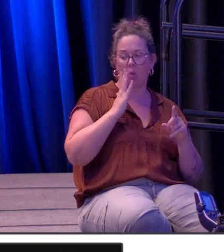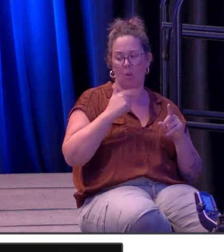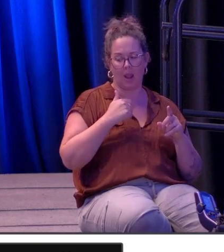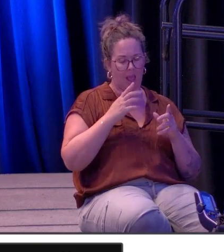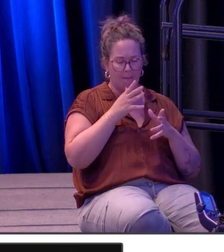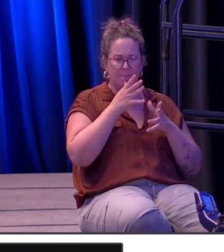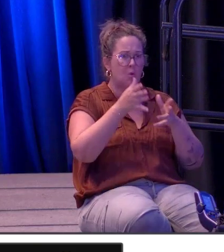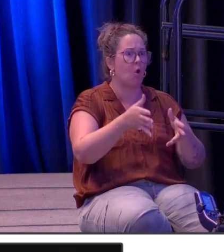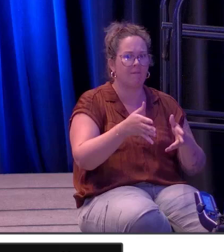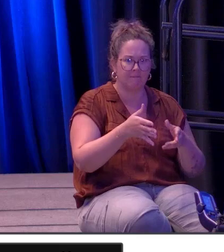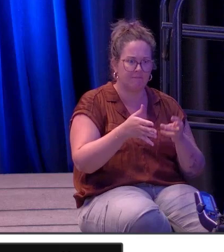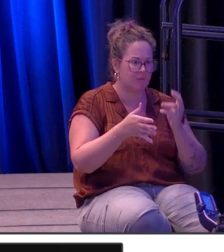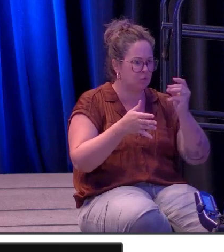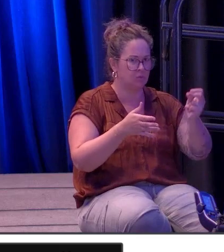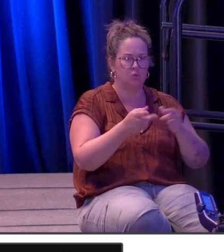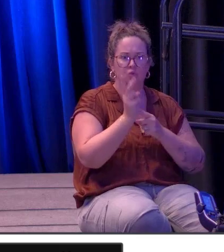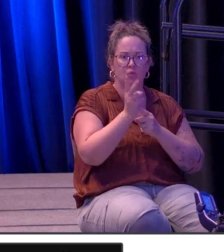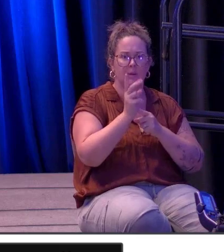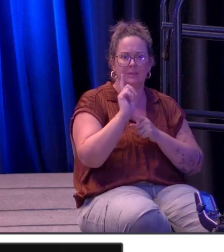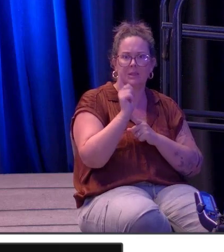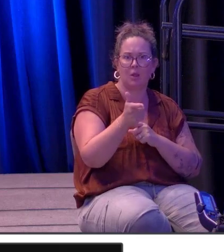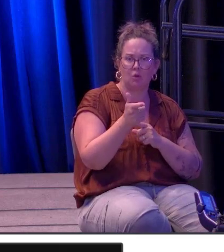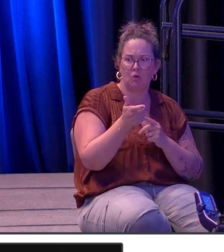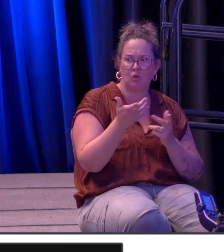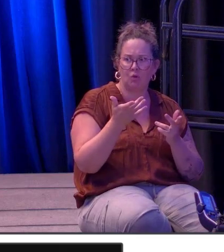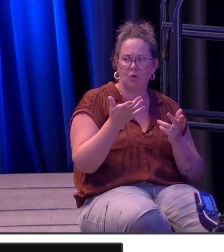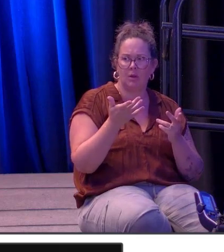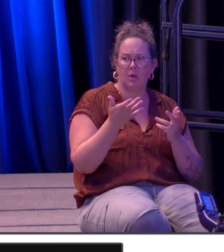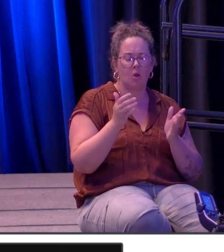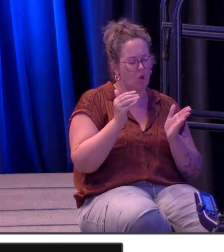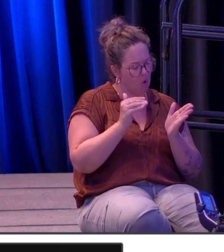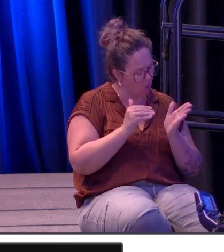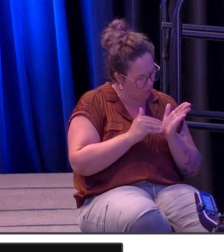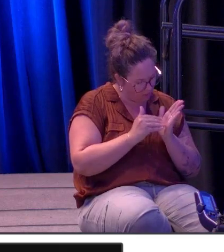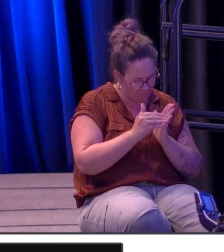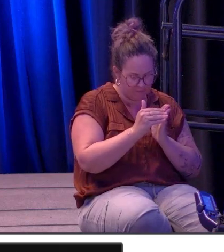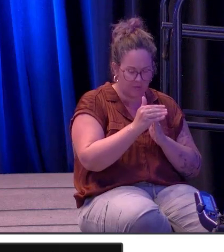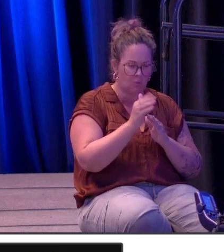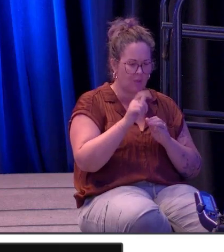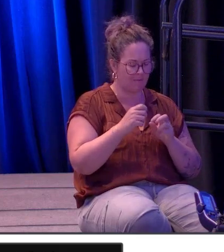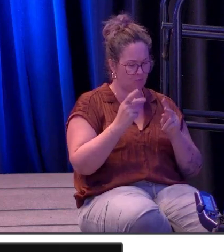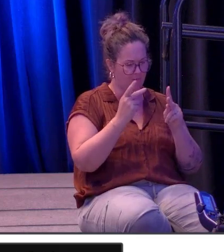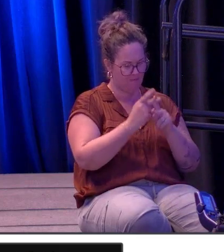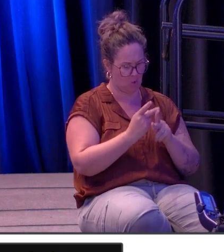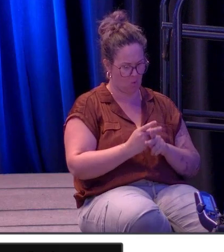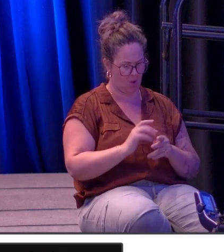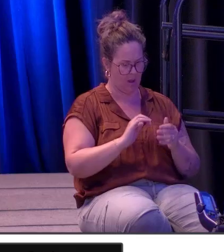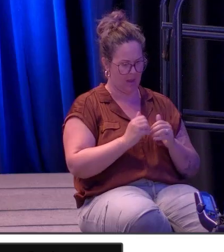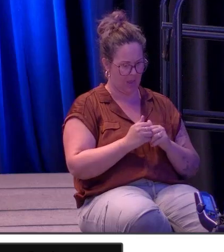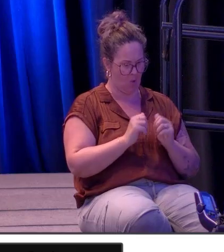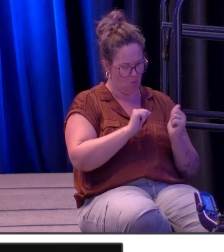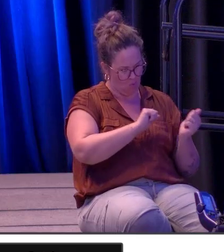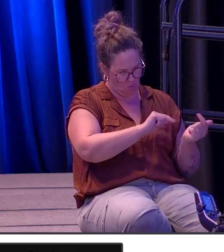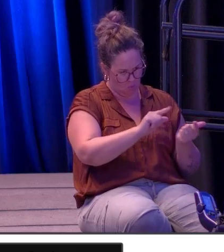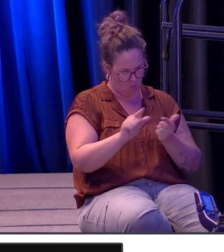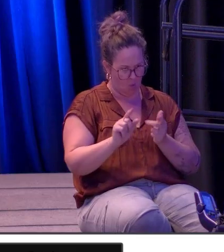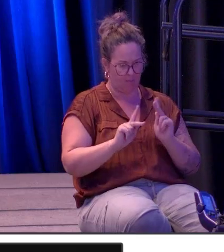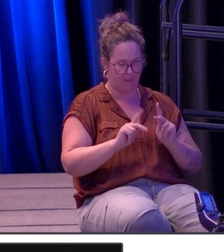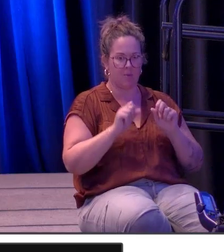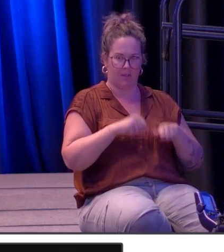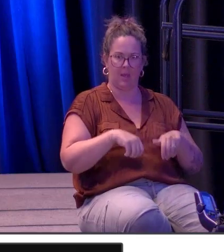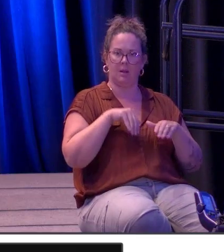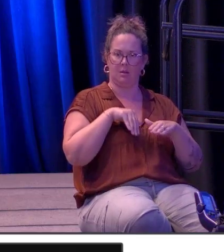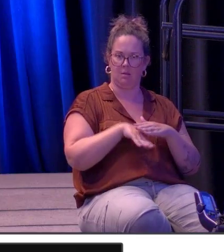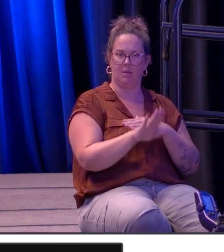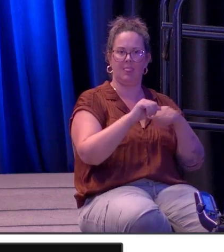so many times it's looking at what makes it so that we can all be there. And a lot of times it